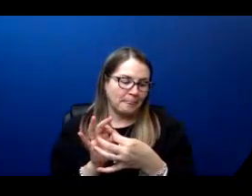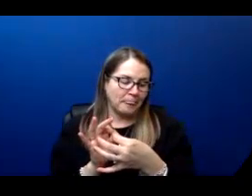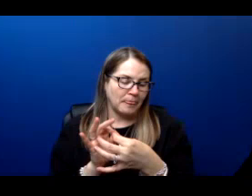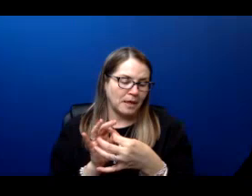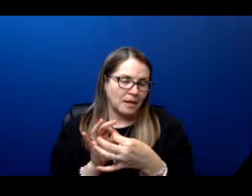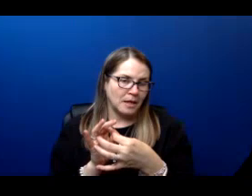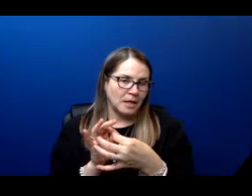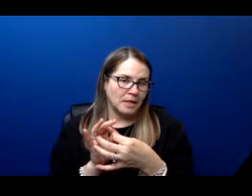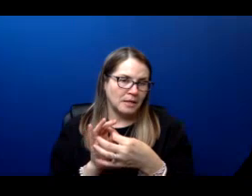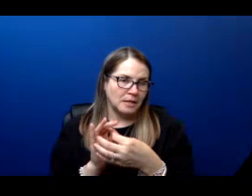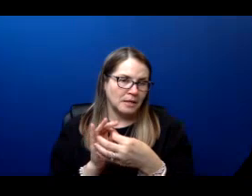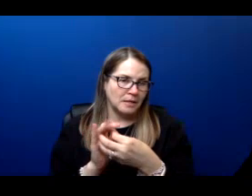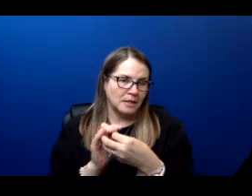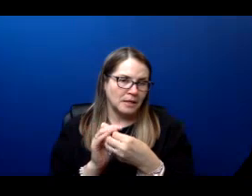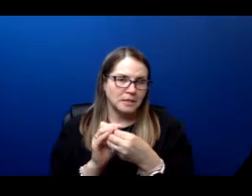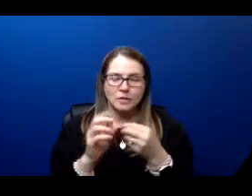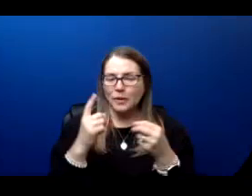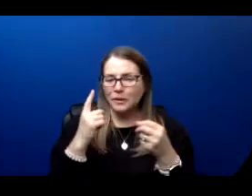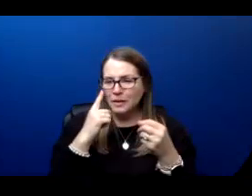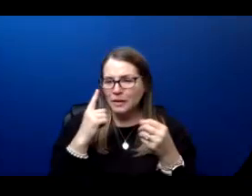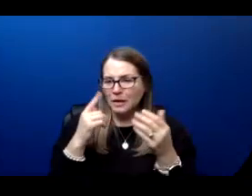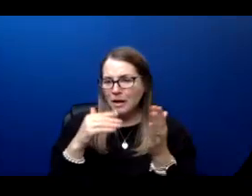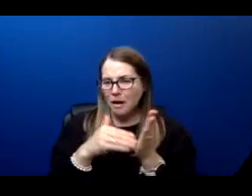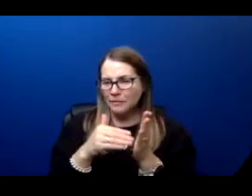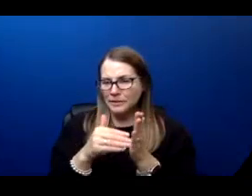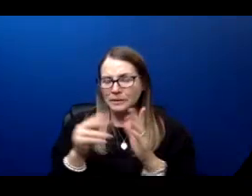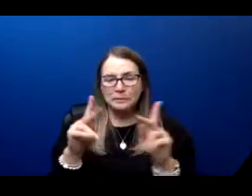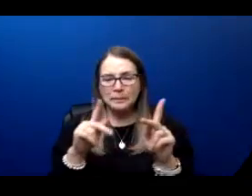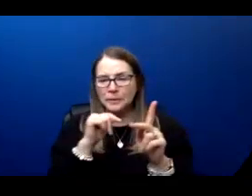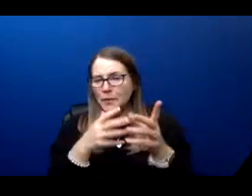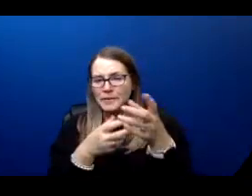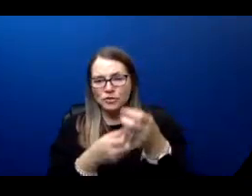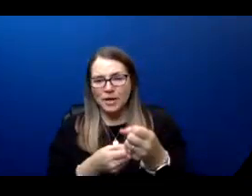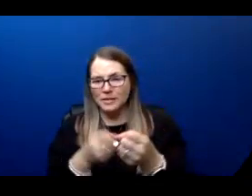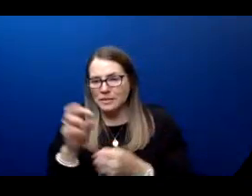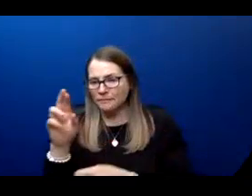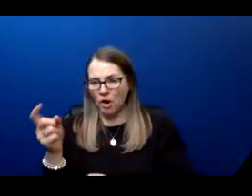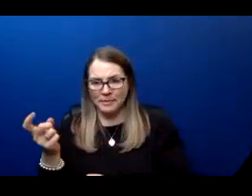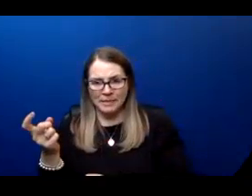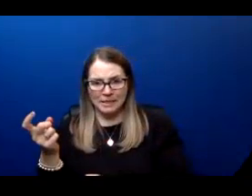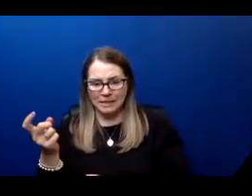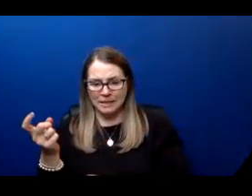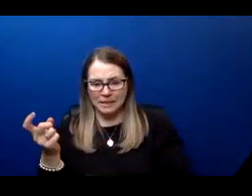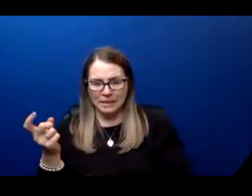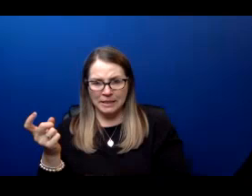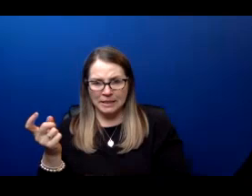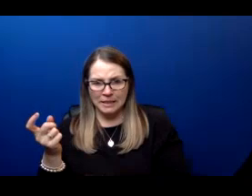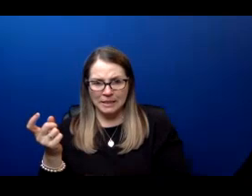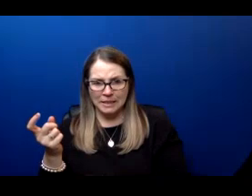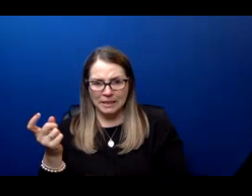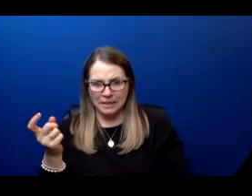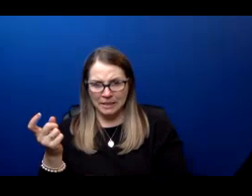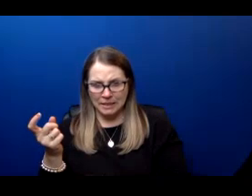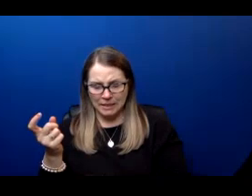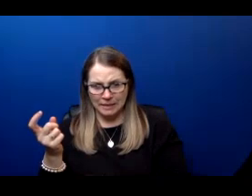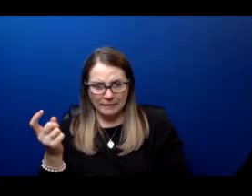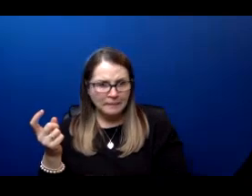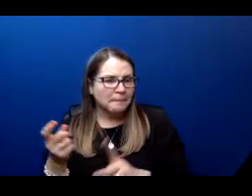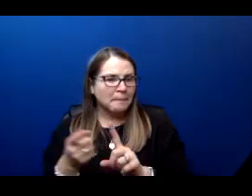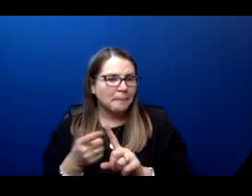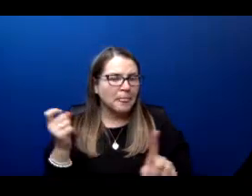that a lot of times, people don't trust pharmaceuticals, or they see that the vaccine may come from,